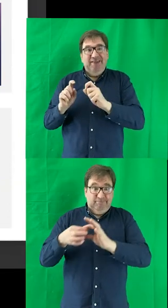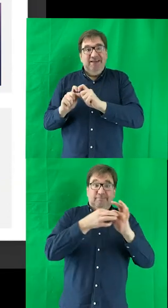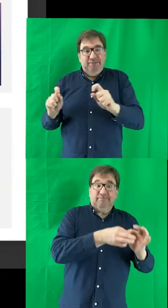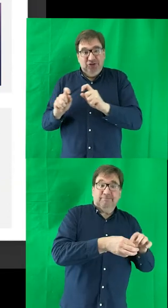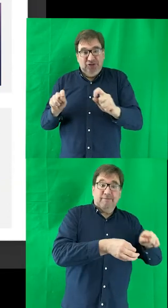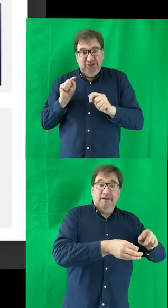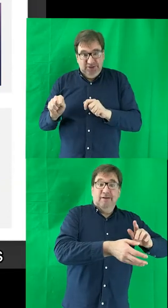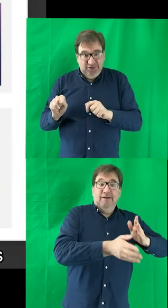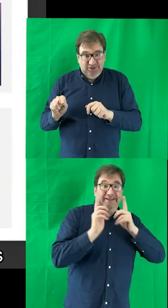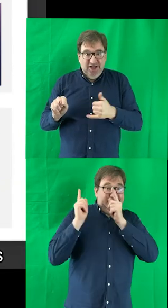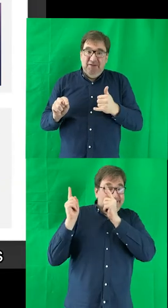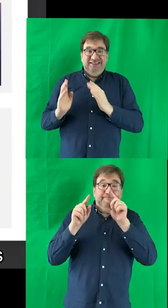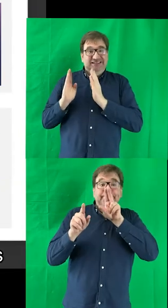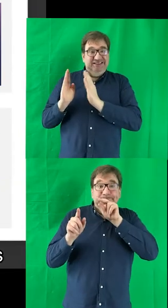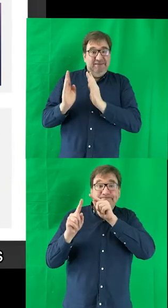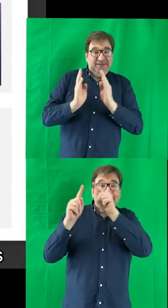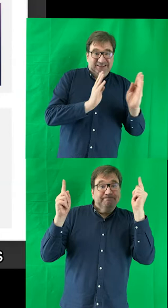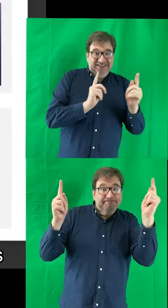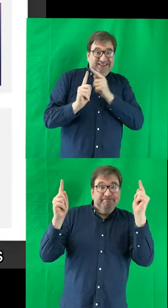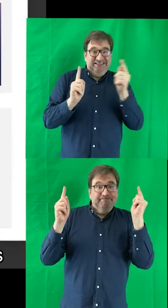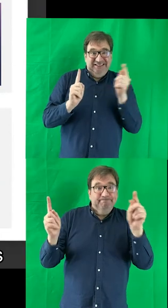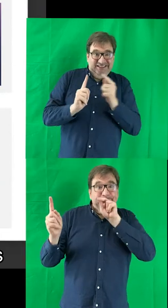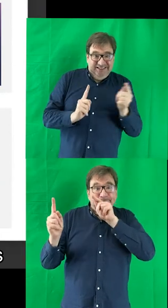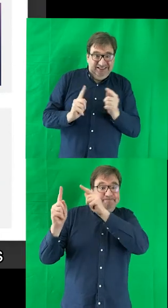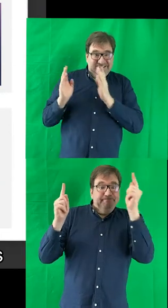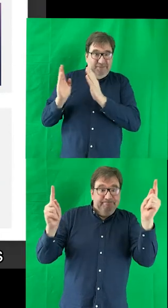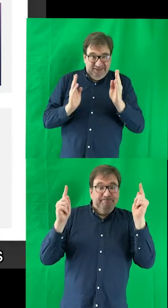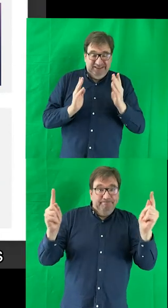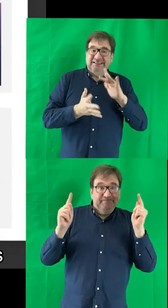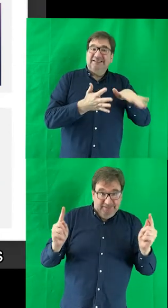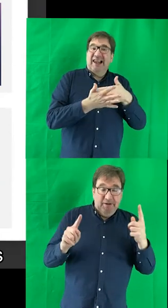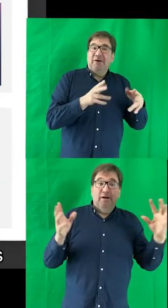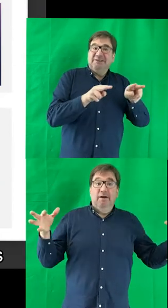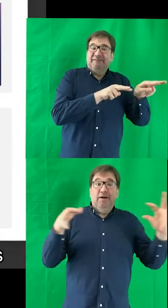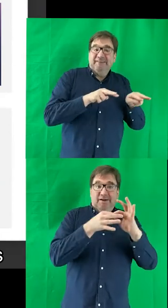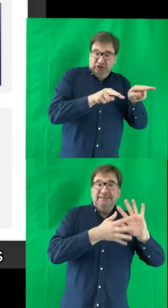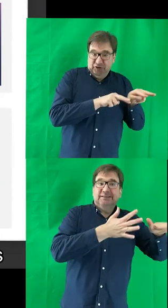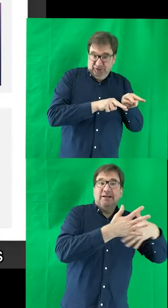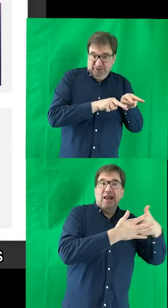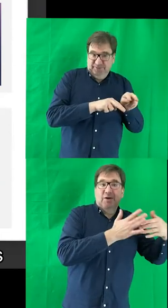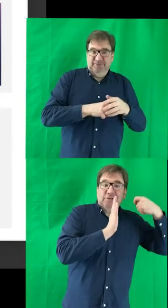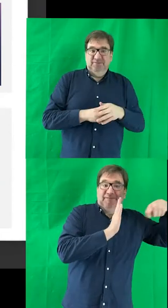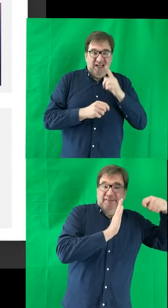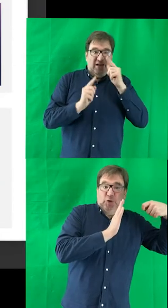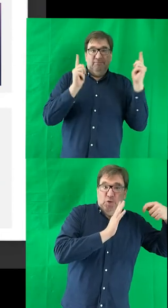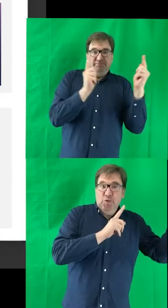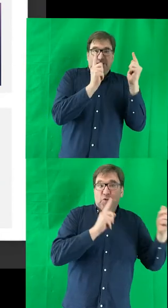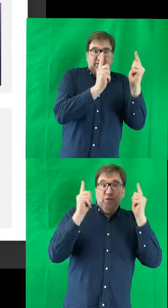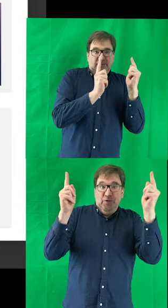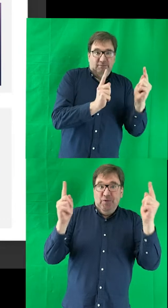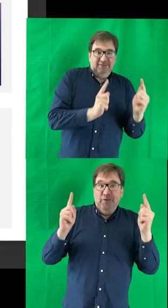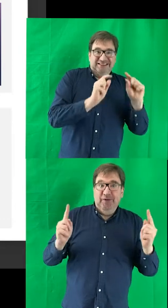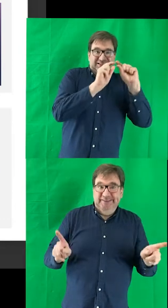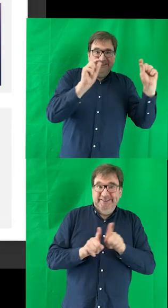spoken language subtitles, perhaps even segmented into sentences, and sign language videos segmented